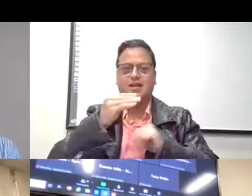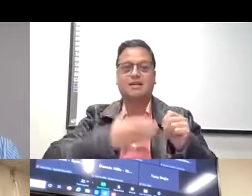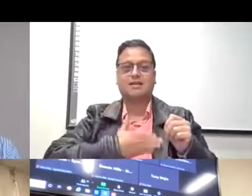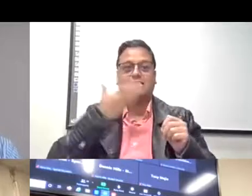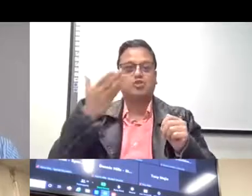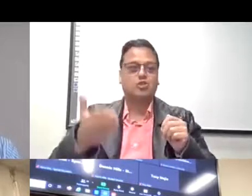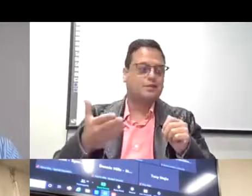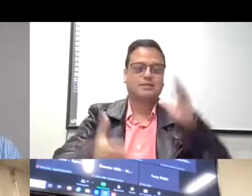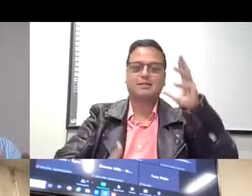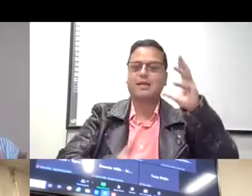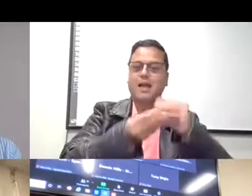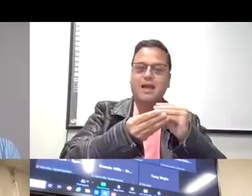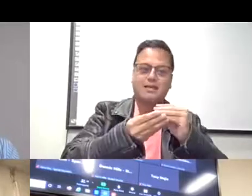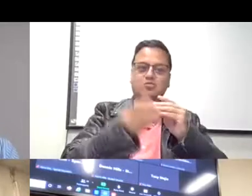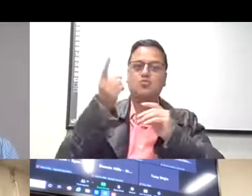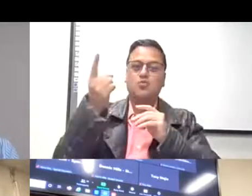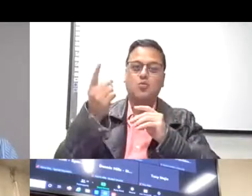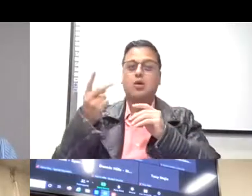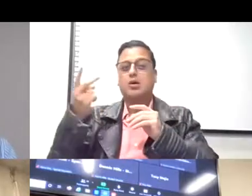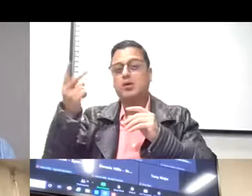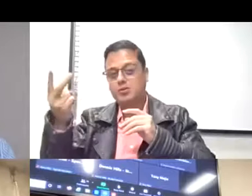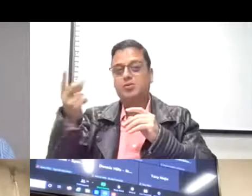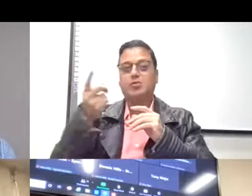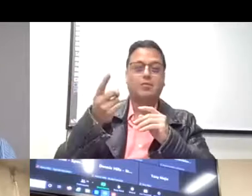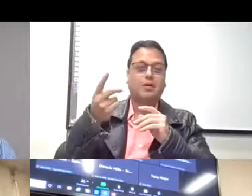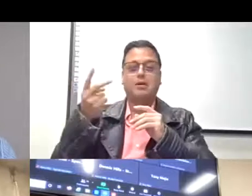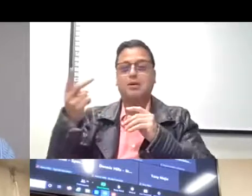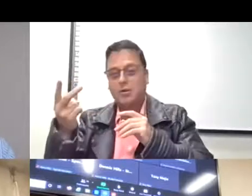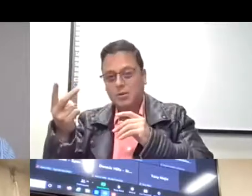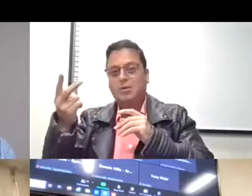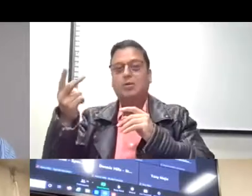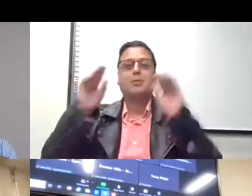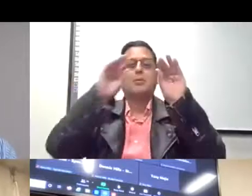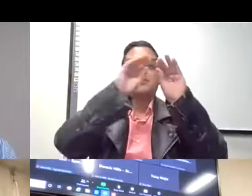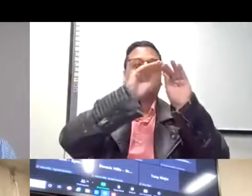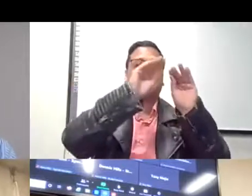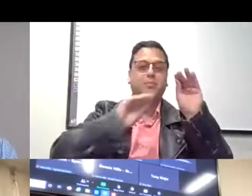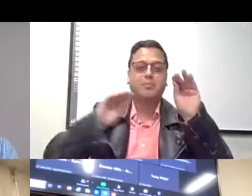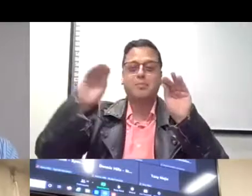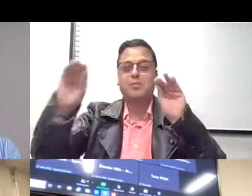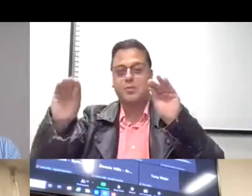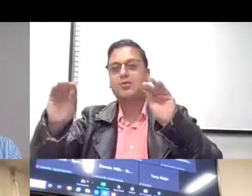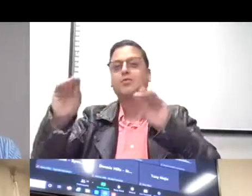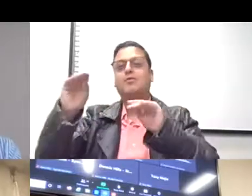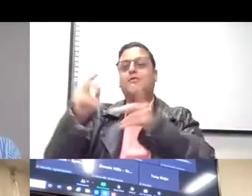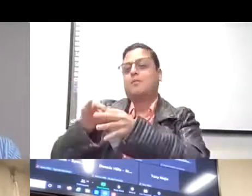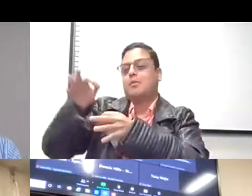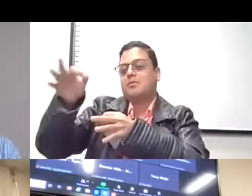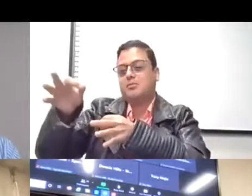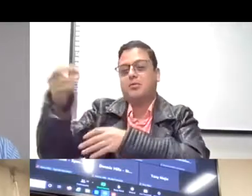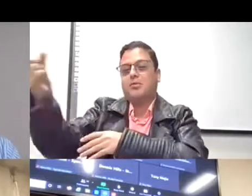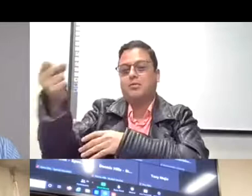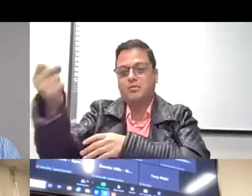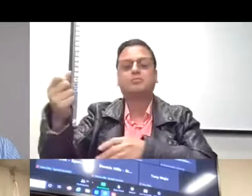maybe adding one or adding two here, maybe moving one from 1 month to the other. At the